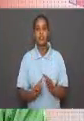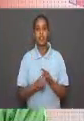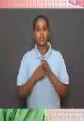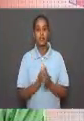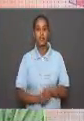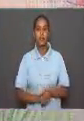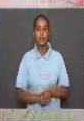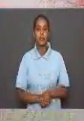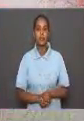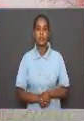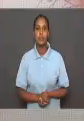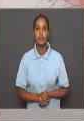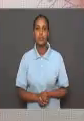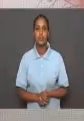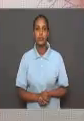started.